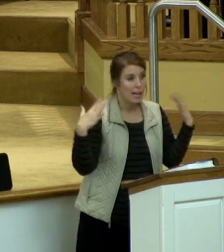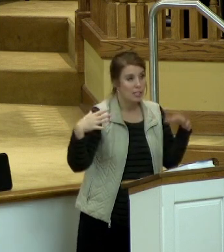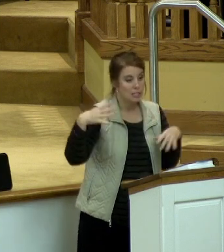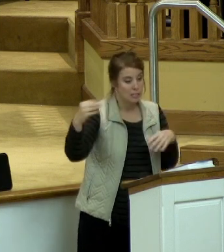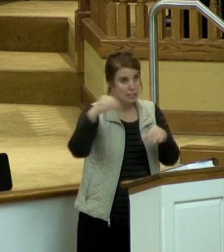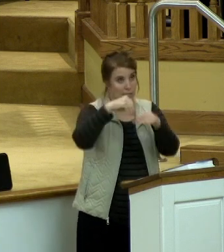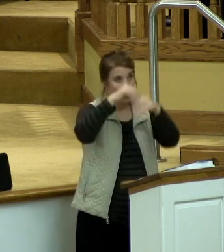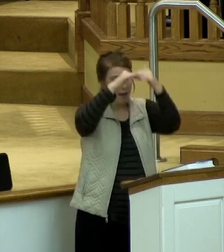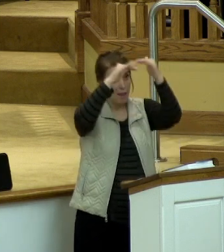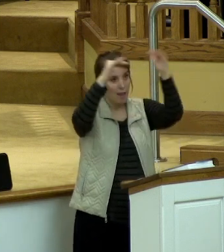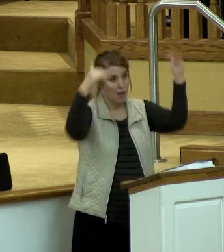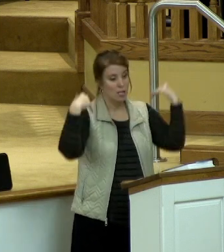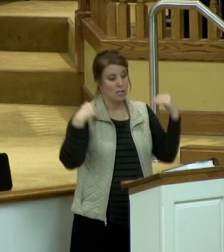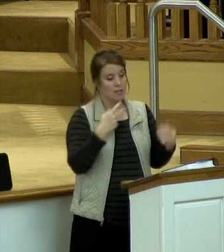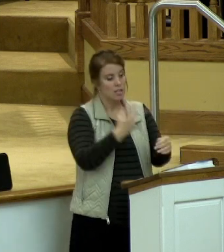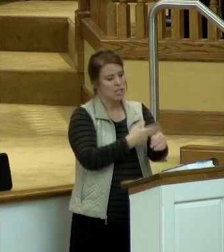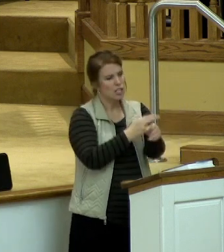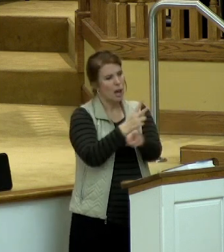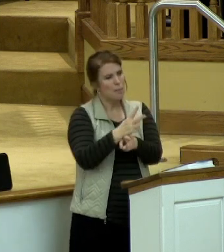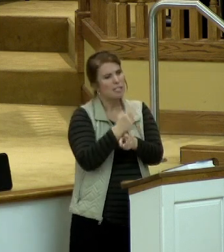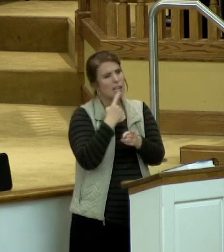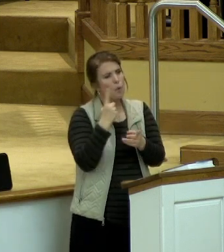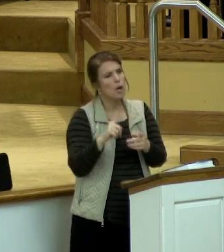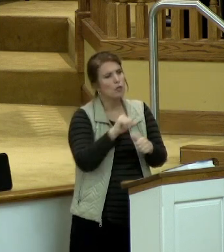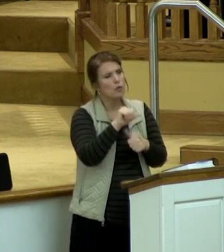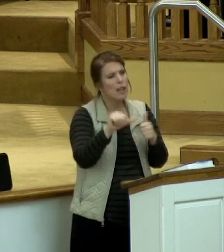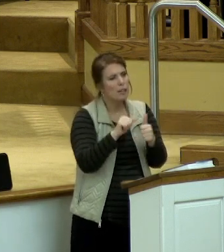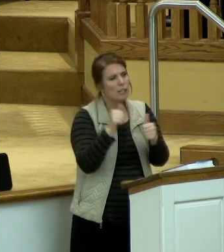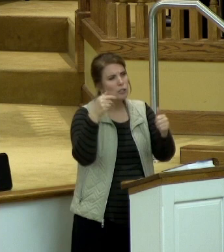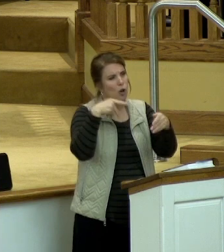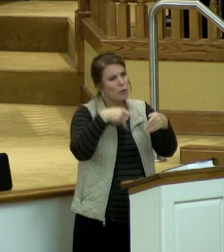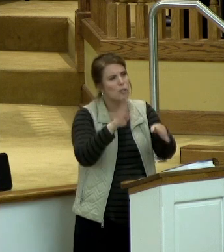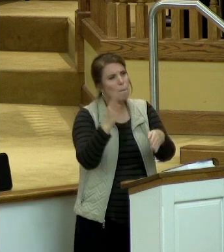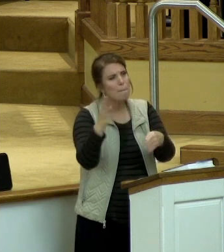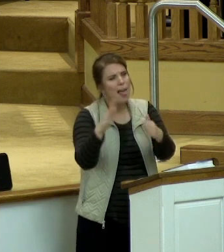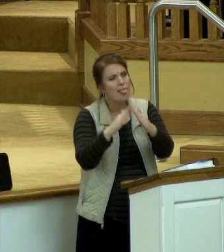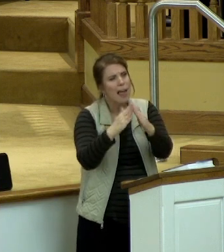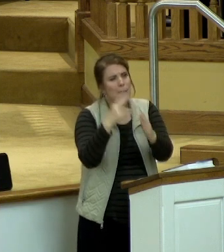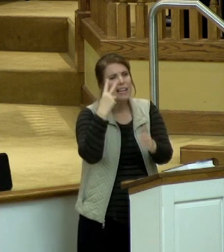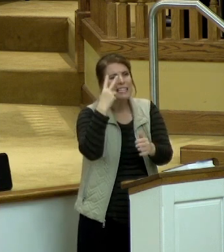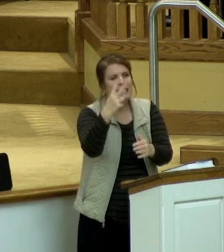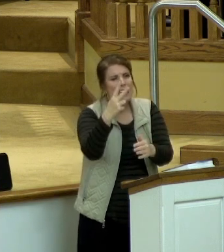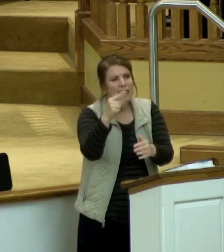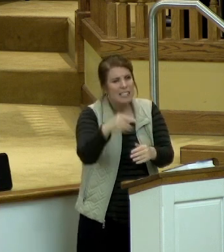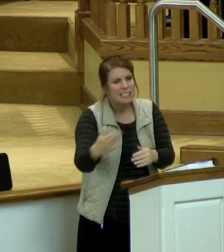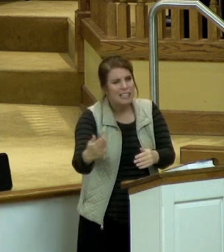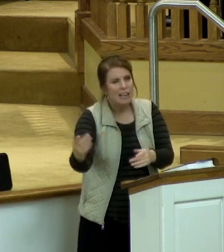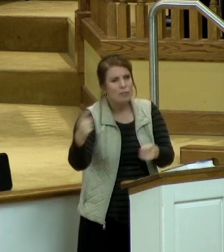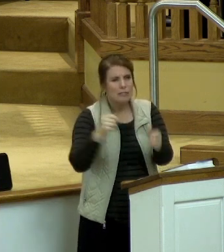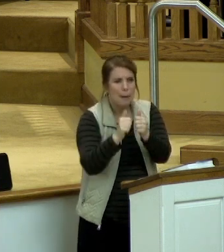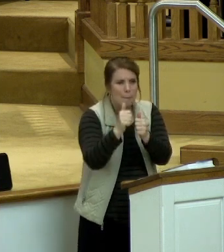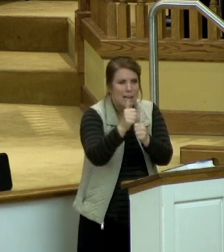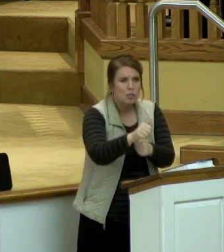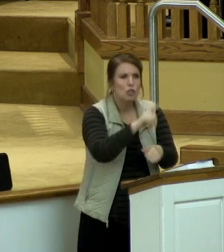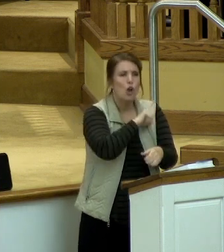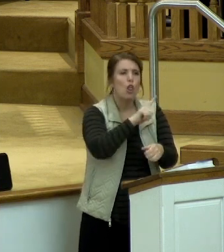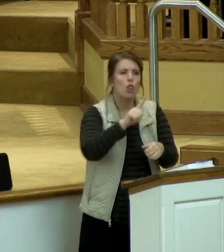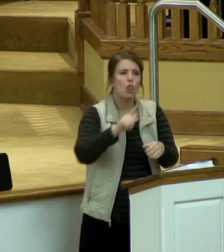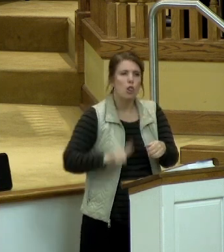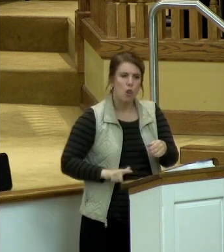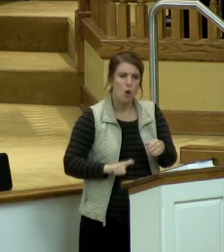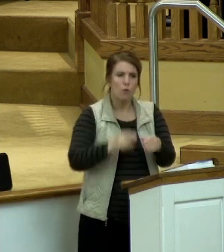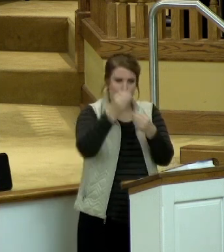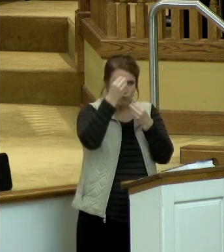into heaven, the shepherds said one to another, "Let us now go even unto Bethlehem and see this thing which has come to pass, which the Lord hath made known to